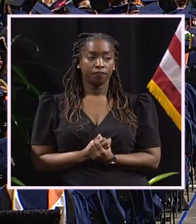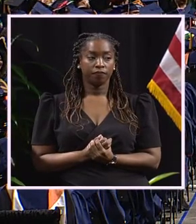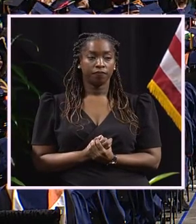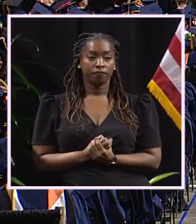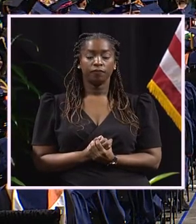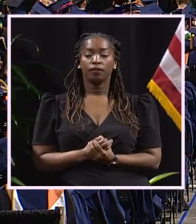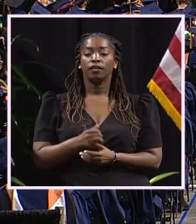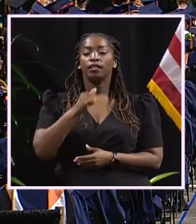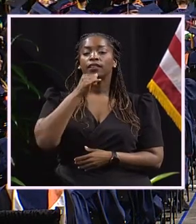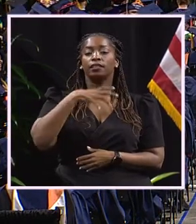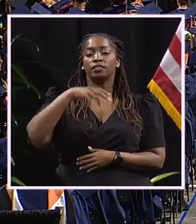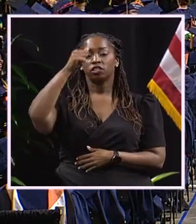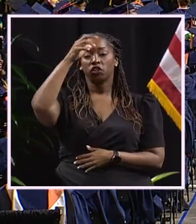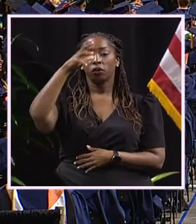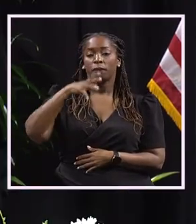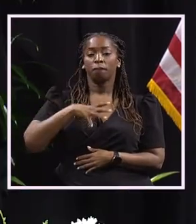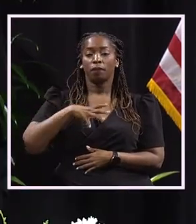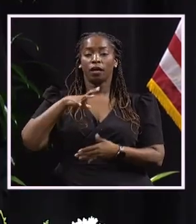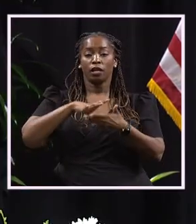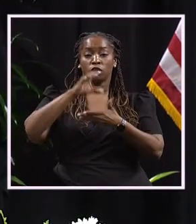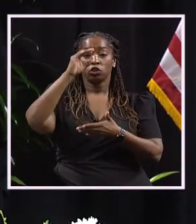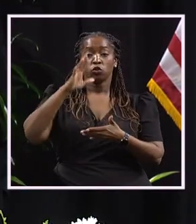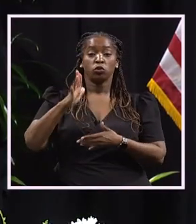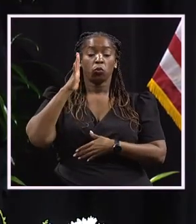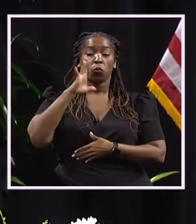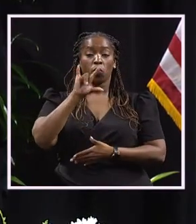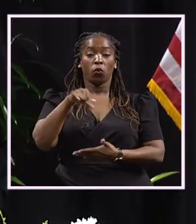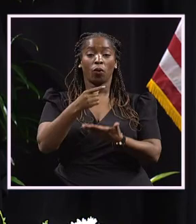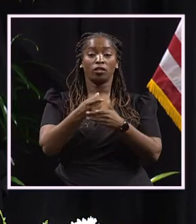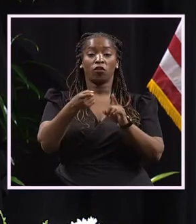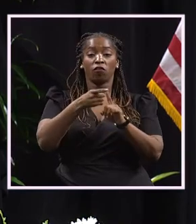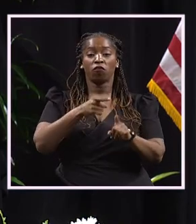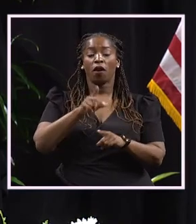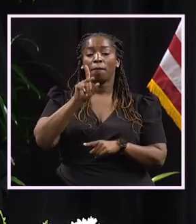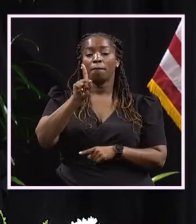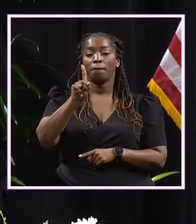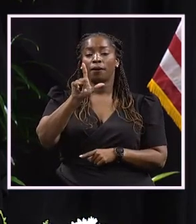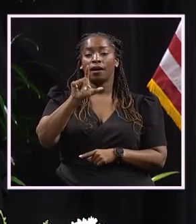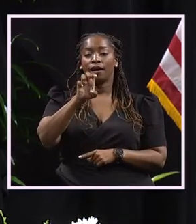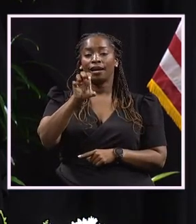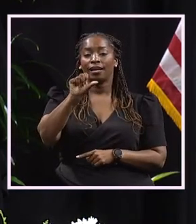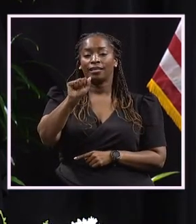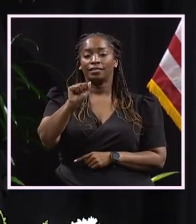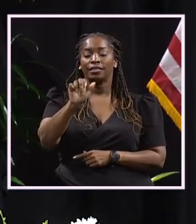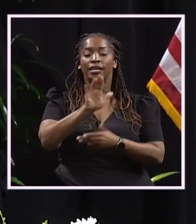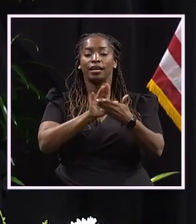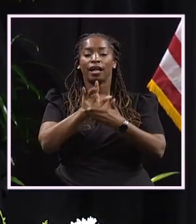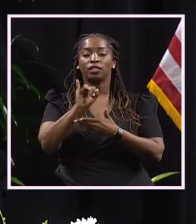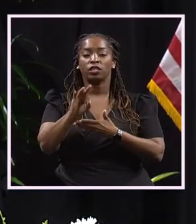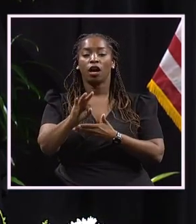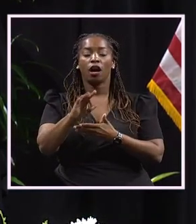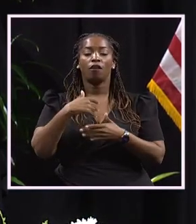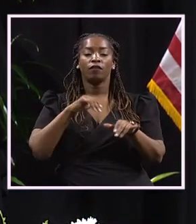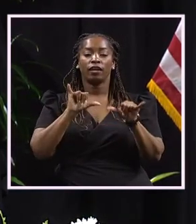Ladies and gentlemen, the following students are graduating from the Klesse College of Engineering and Integrated Design.